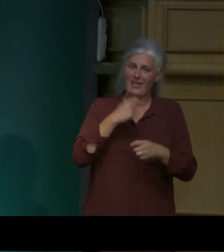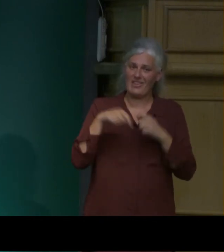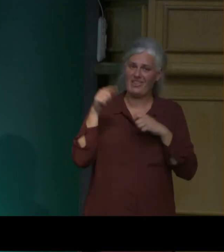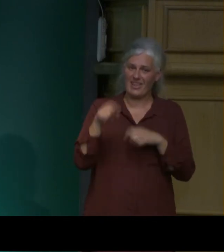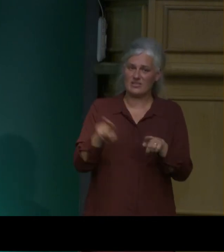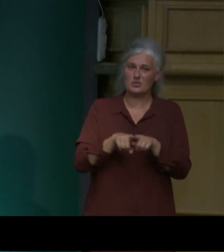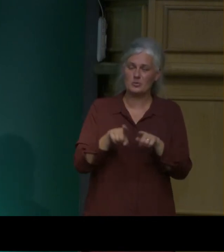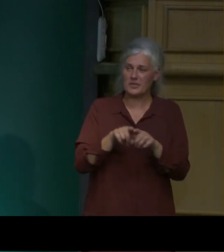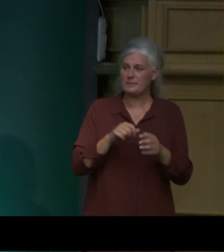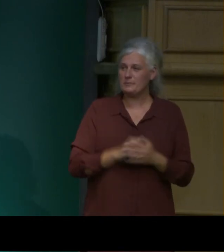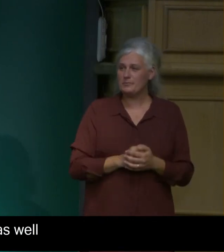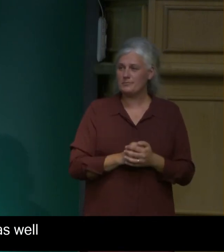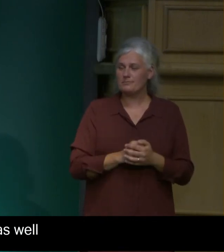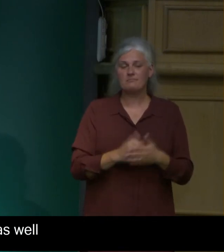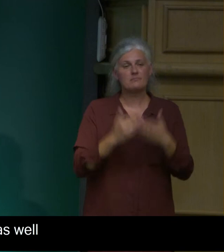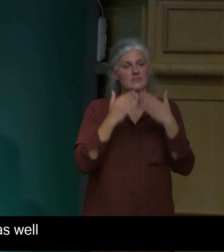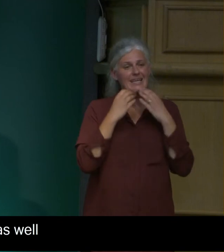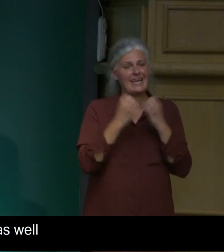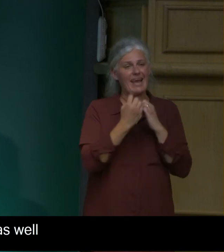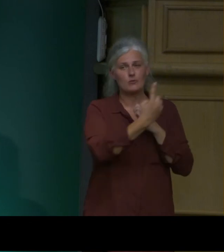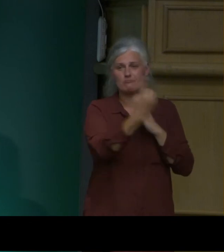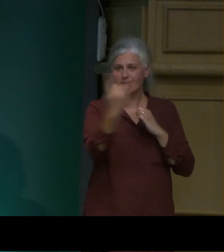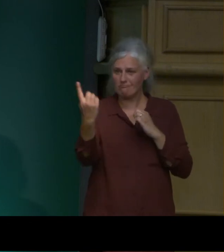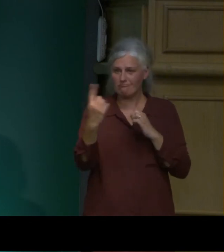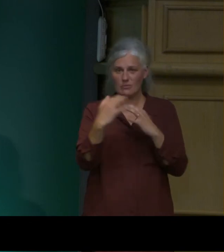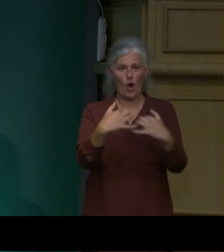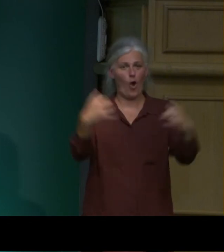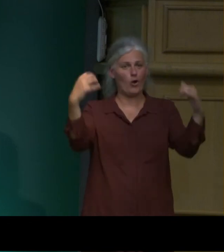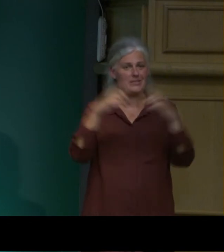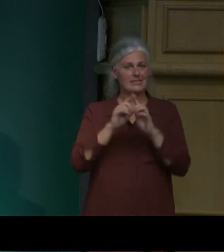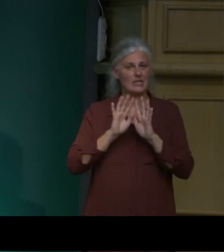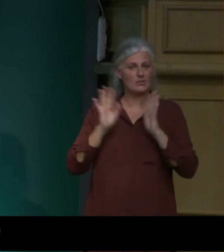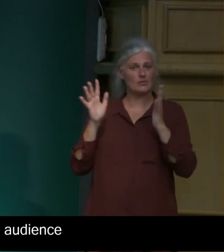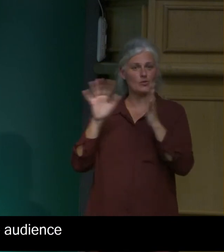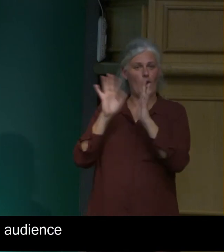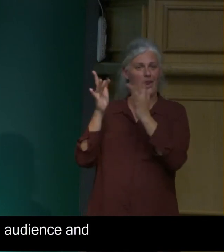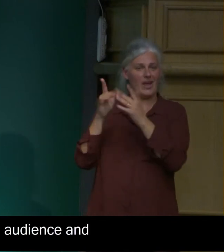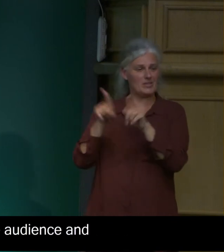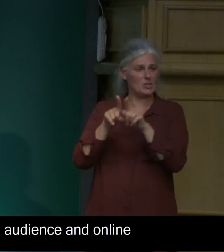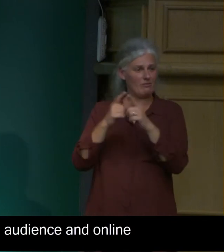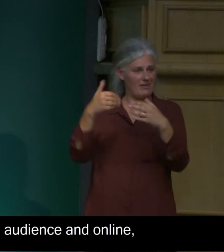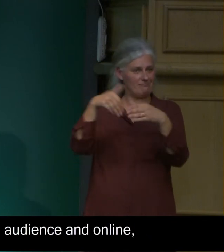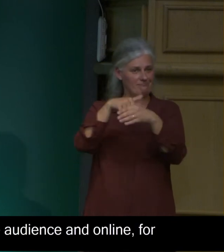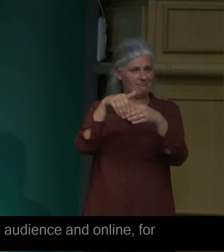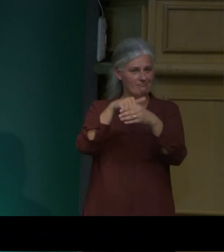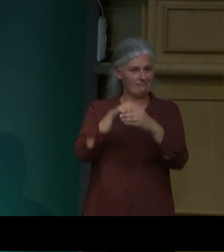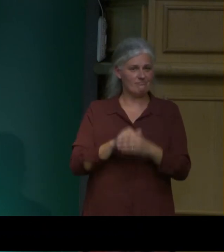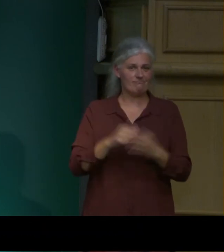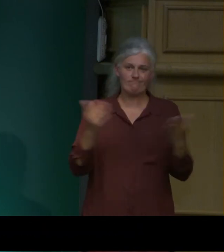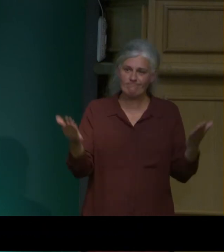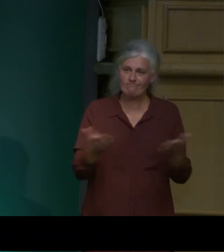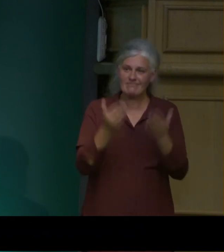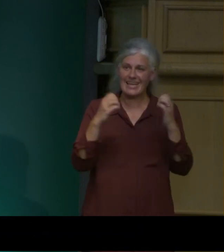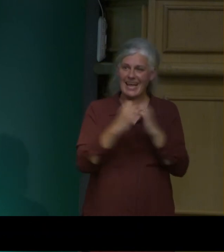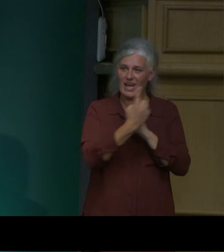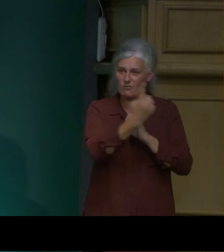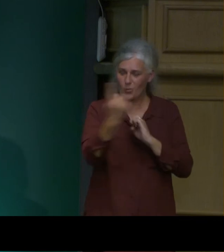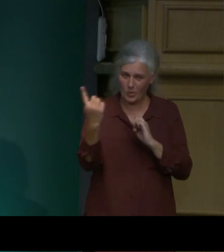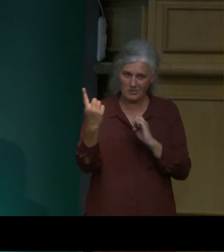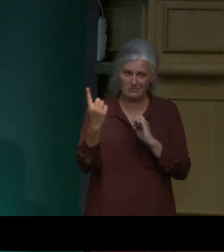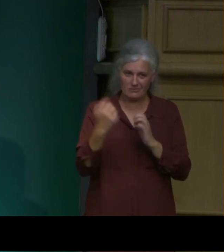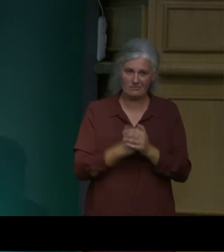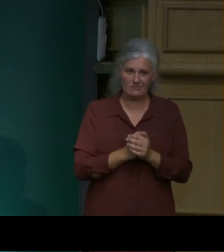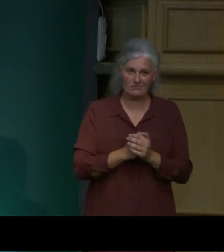well so my thanks to each of you in the audience and online for participating I encourage everyone